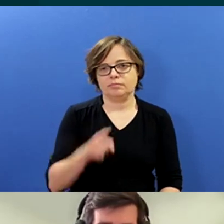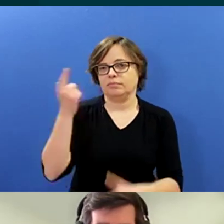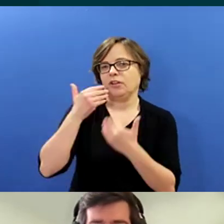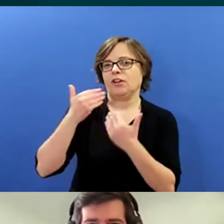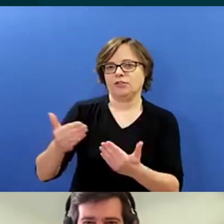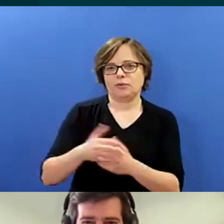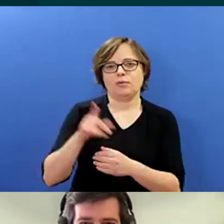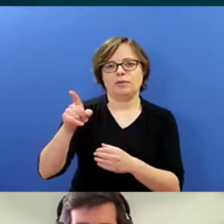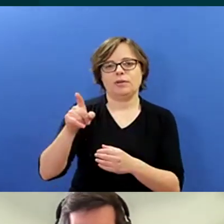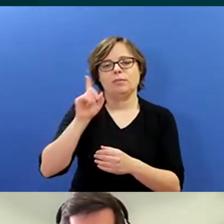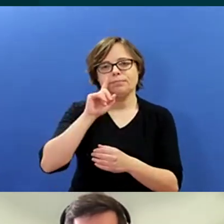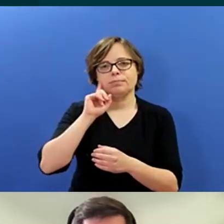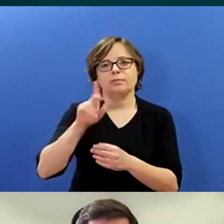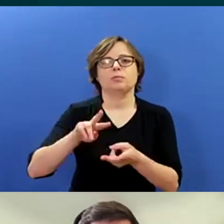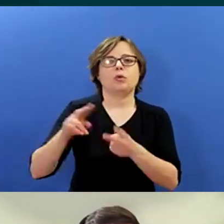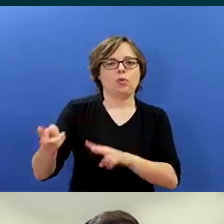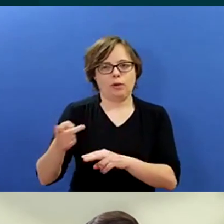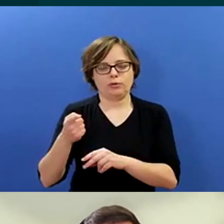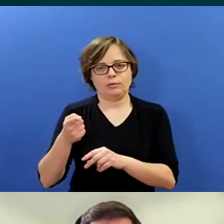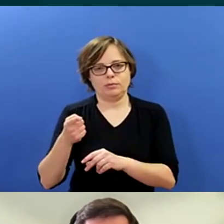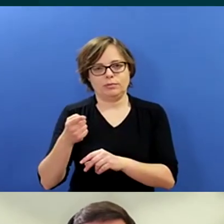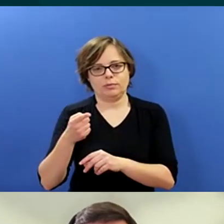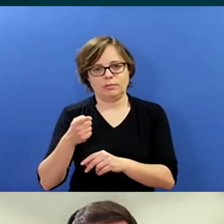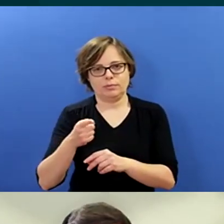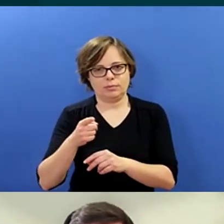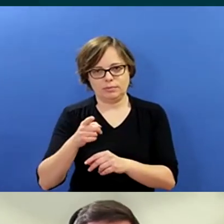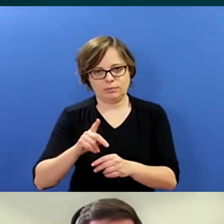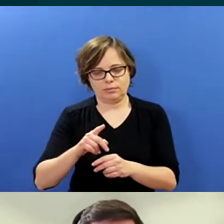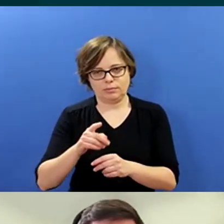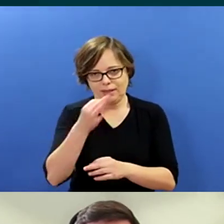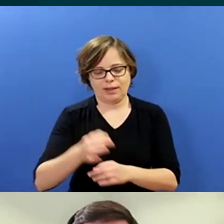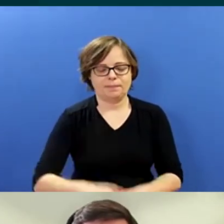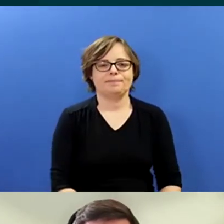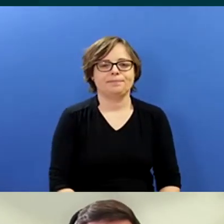Thank you very much, Tomasz, for the question, and thanks, Werner, for the translation.